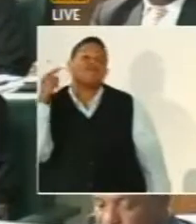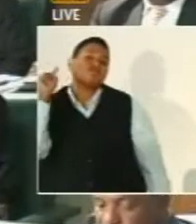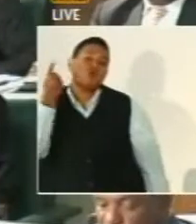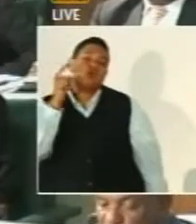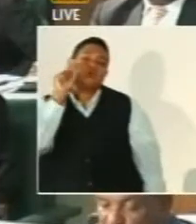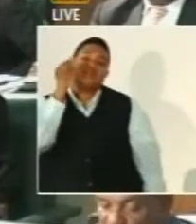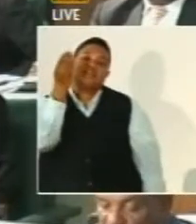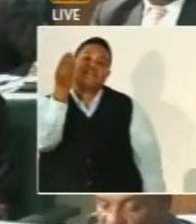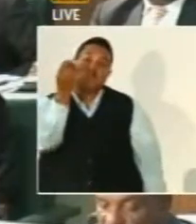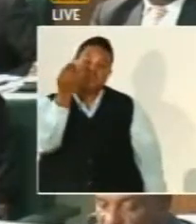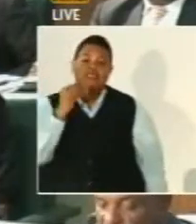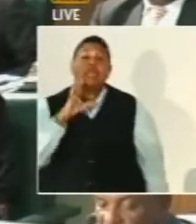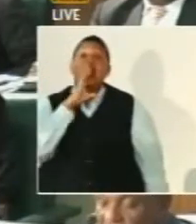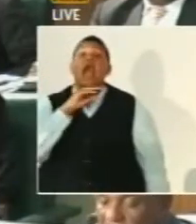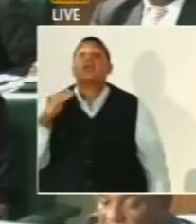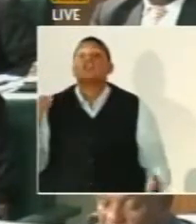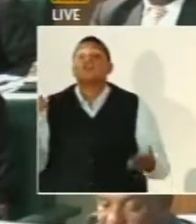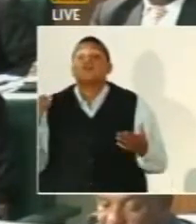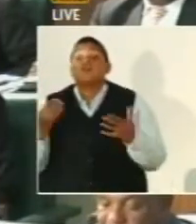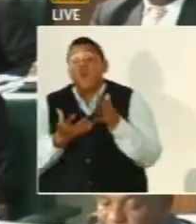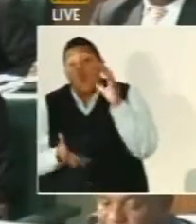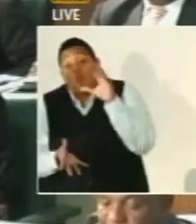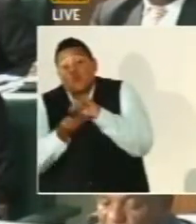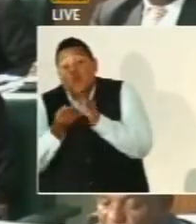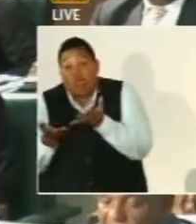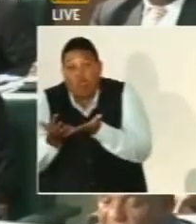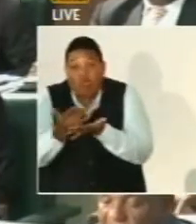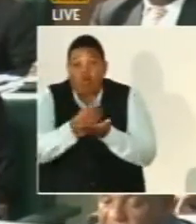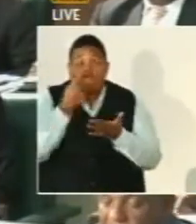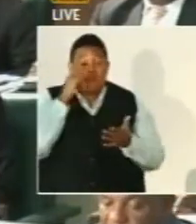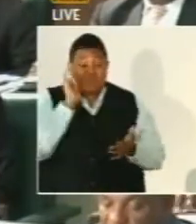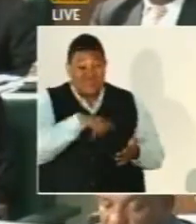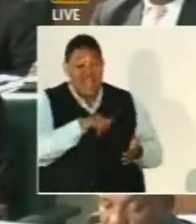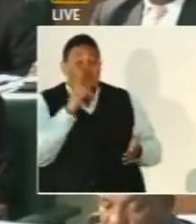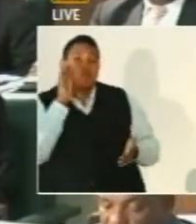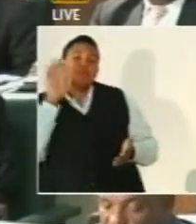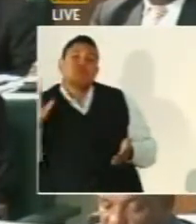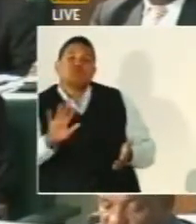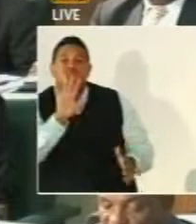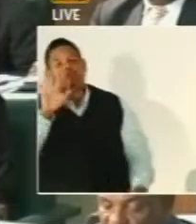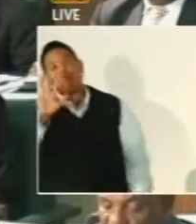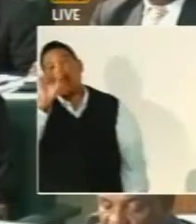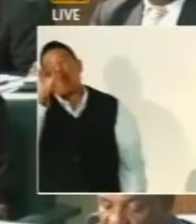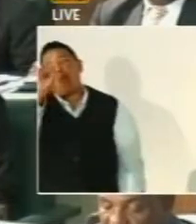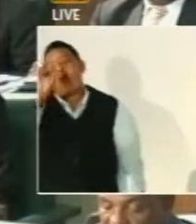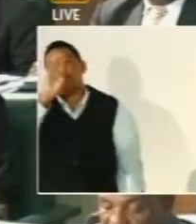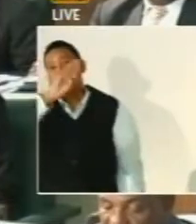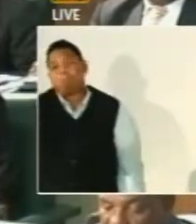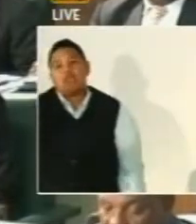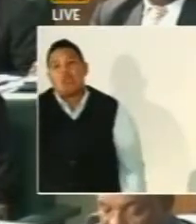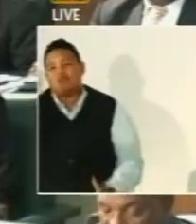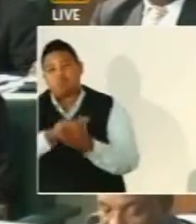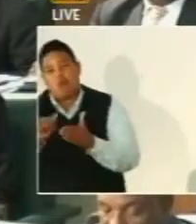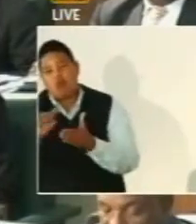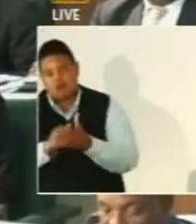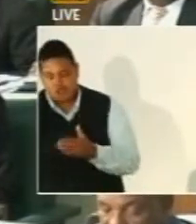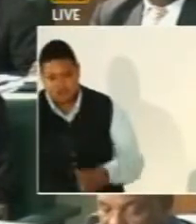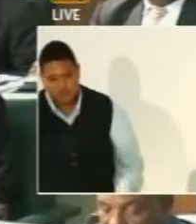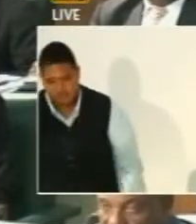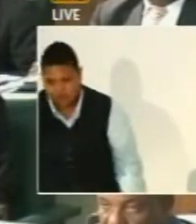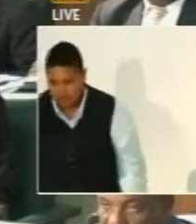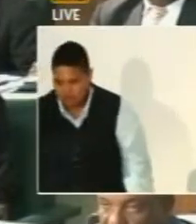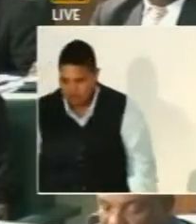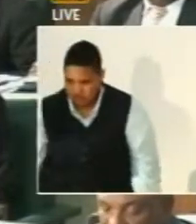2014, and the total revenue yield from the combined measures would be approximately $1 billion.